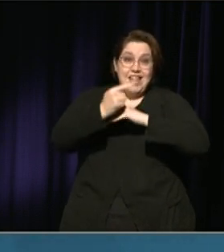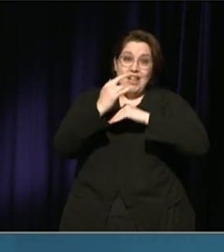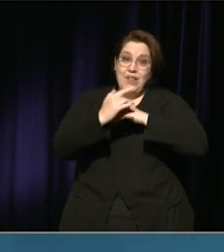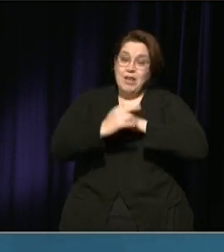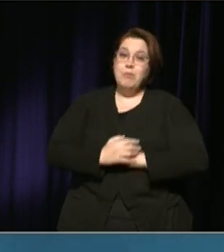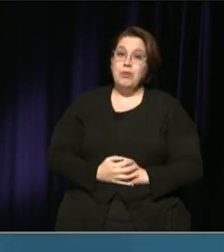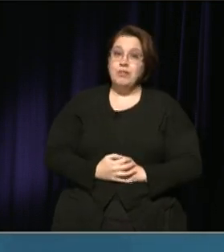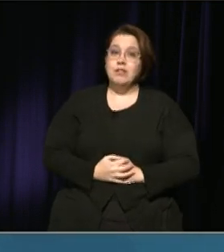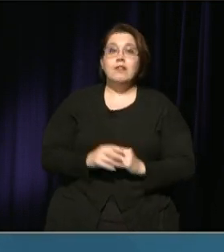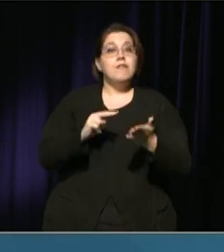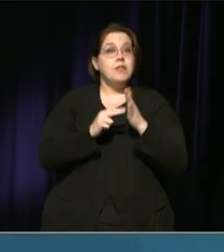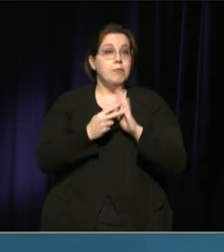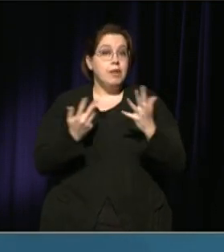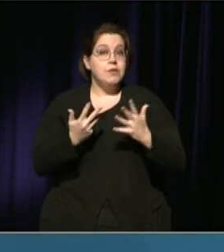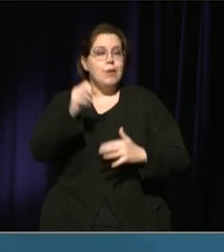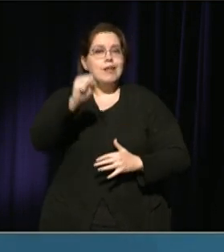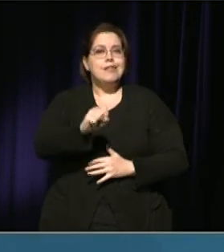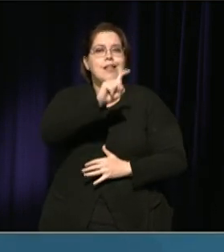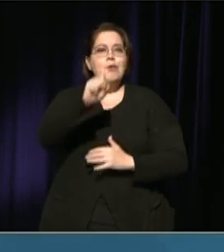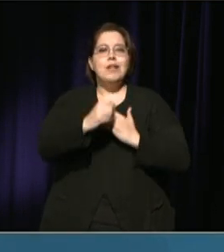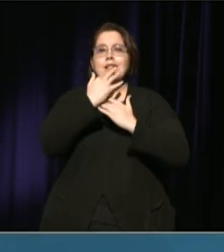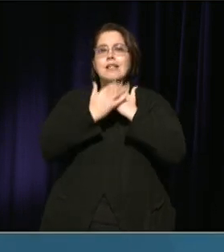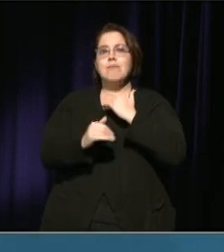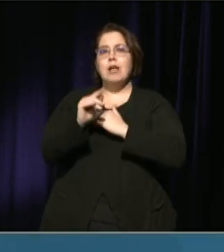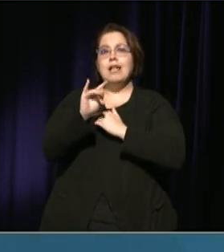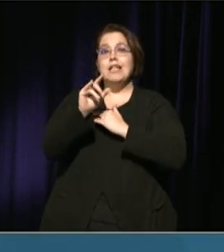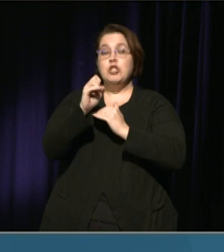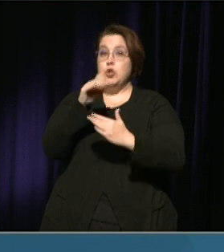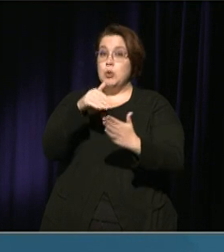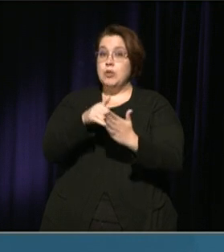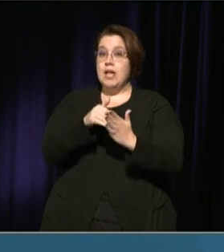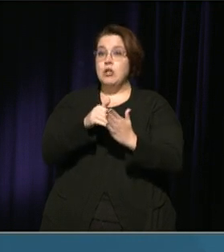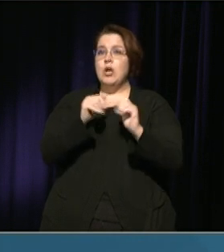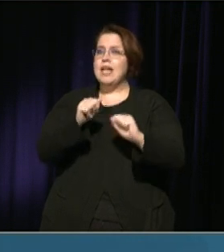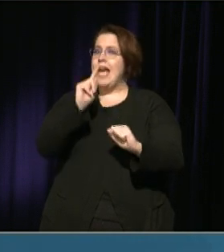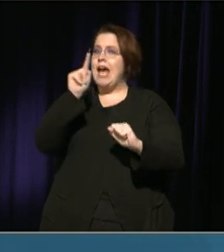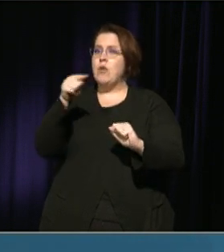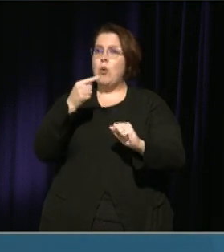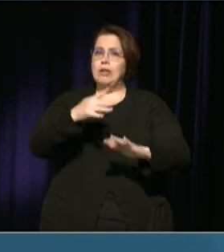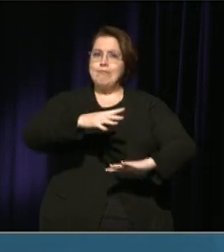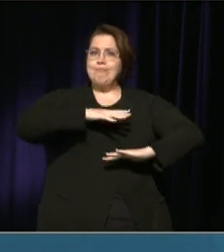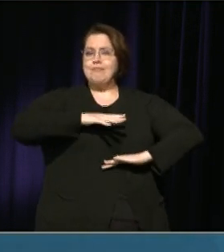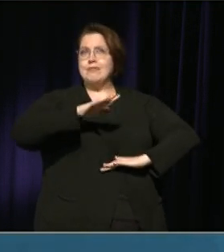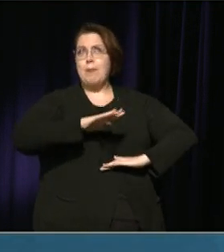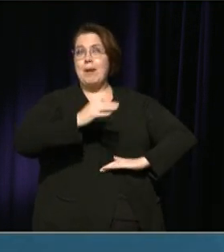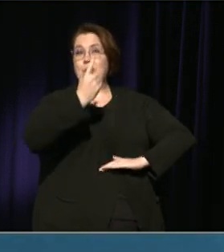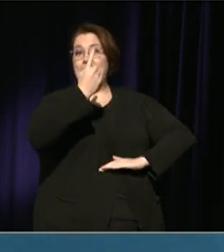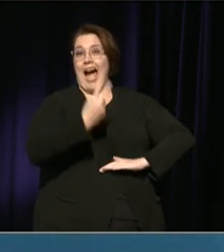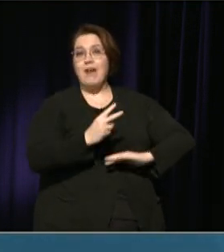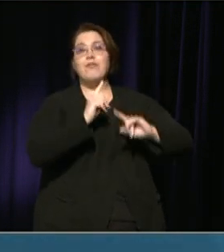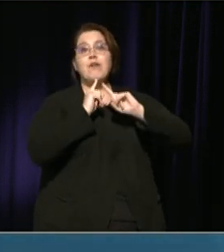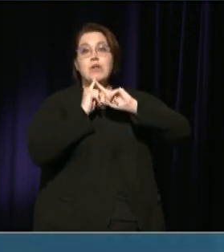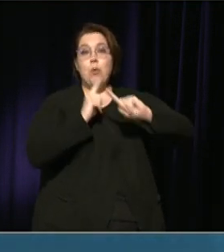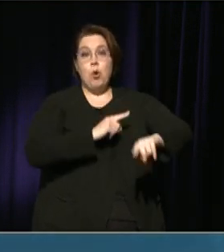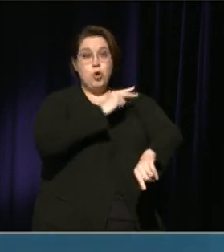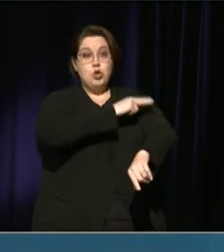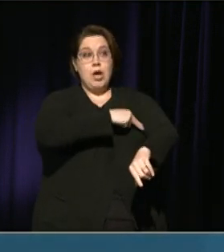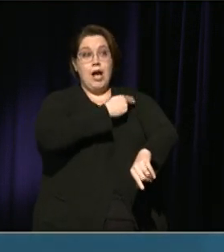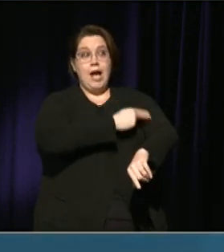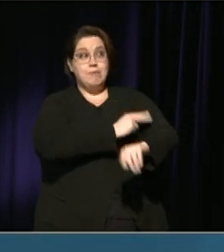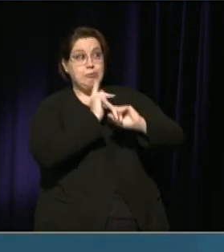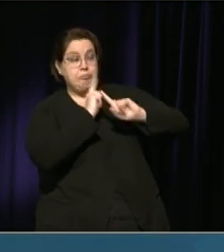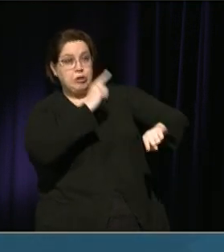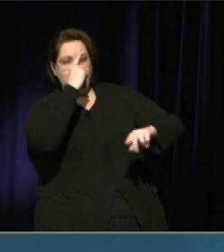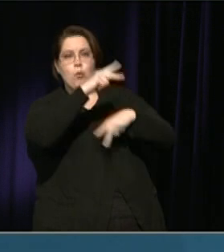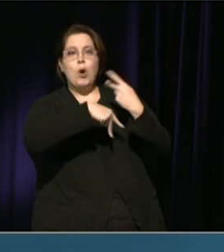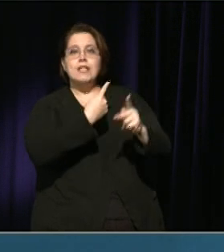supply. This means that the South Texas Blood and Tissue Center can immediately only fill about half of the orders hospitals place for type